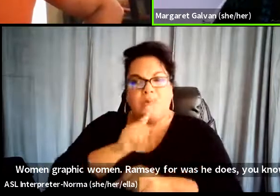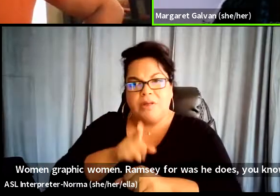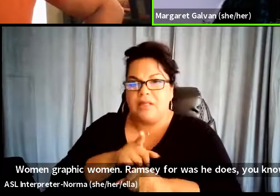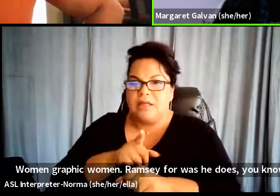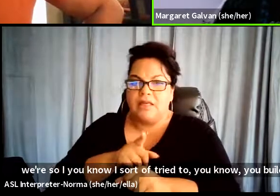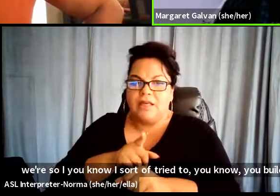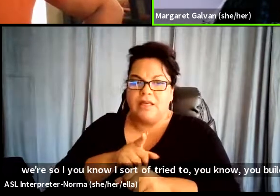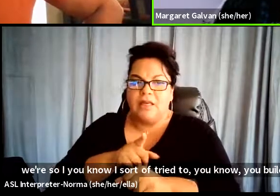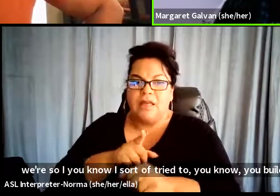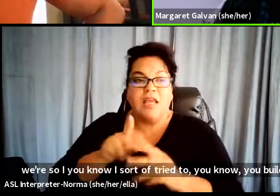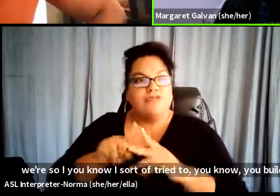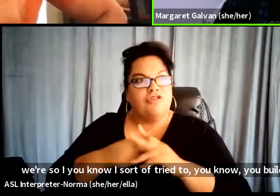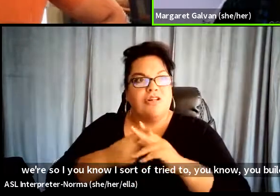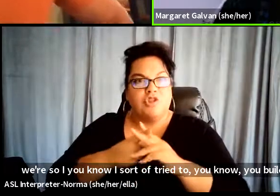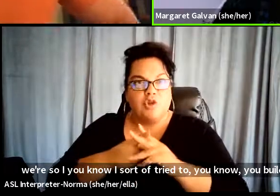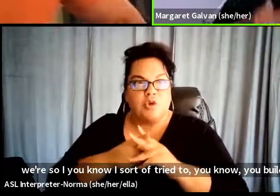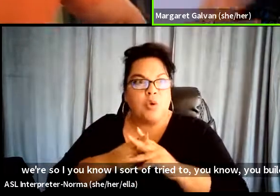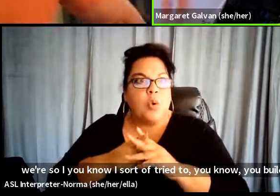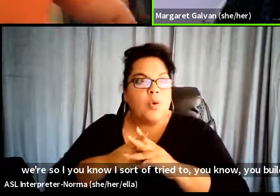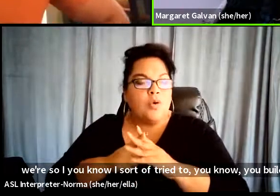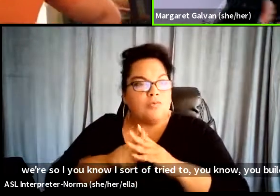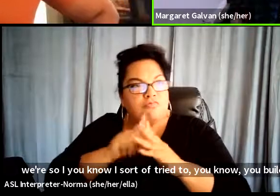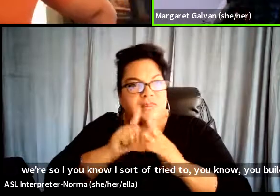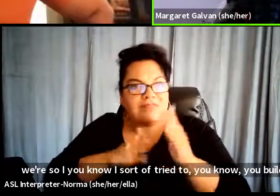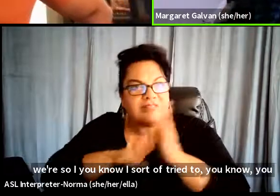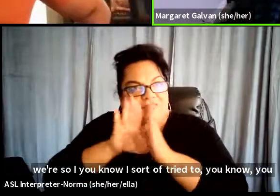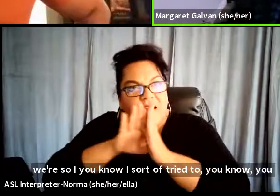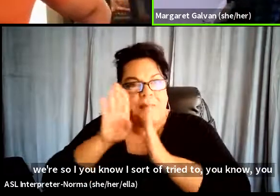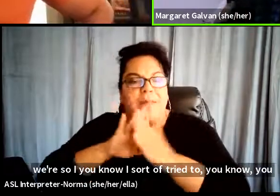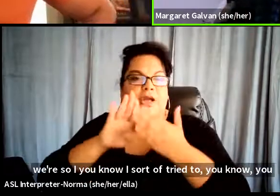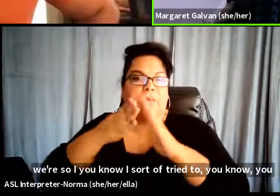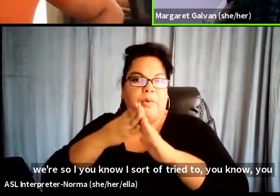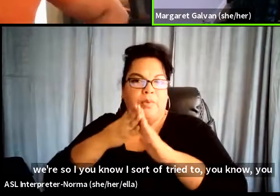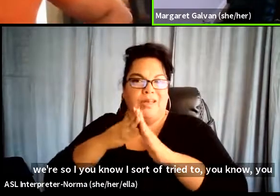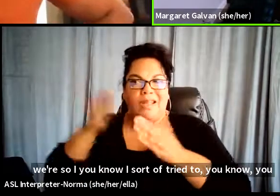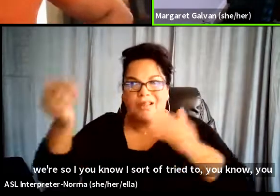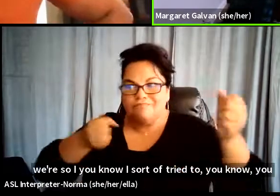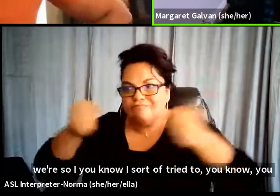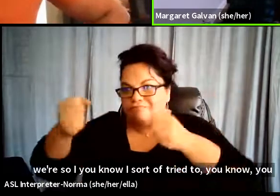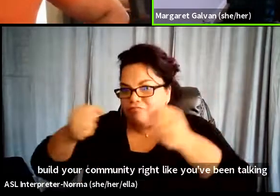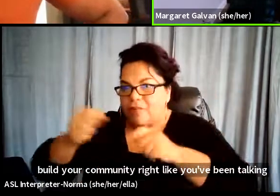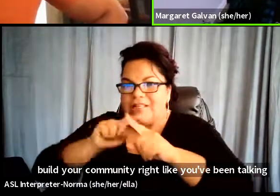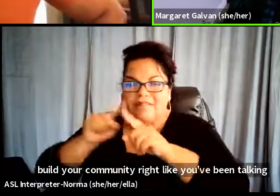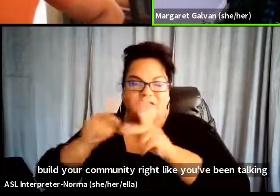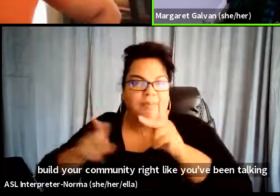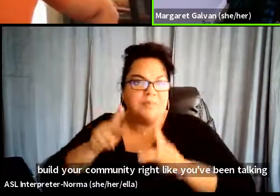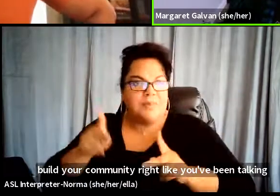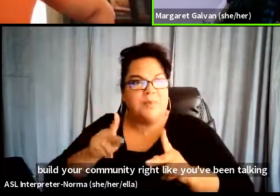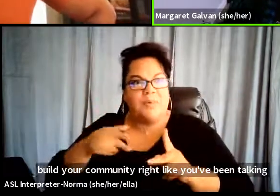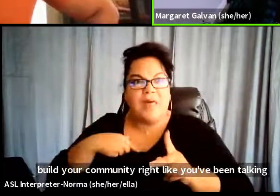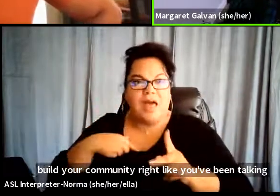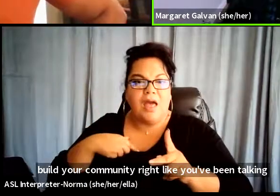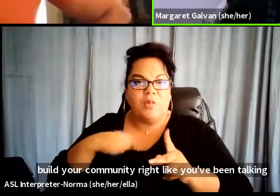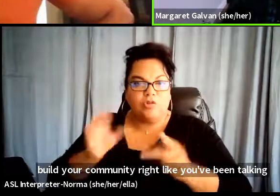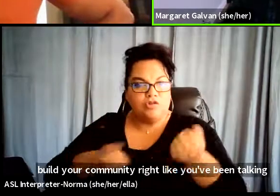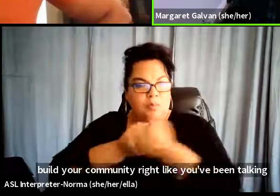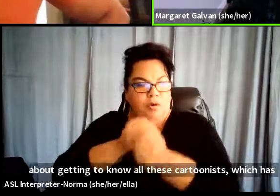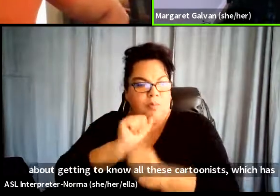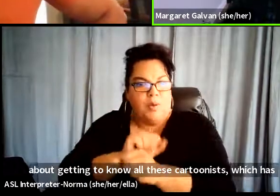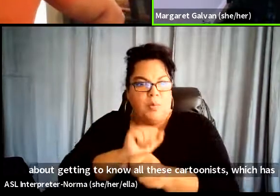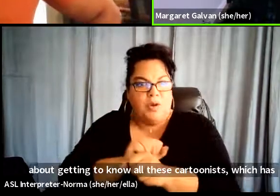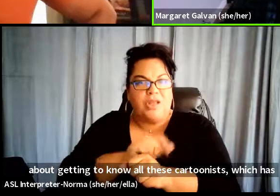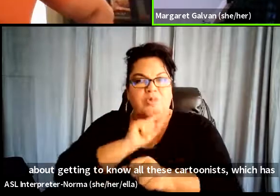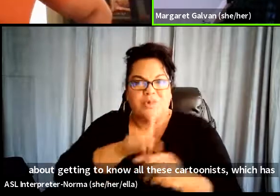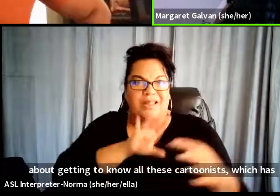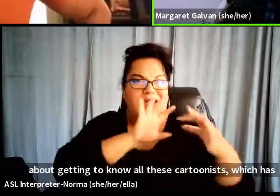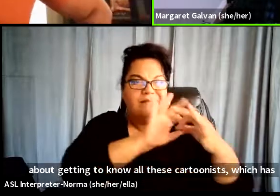you know, you build your community, right? Like you've been talking about getting to know all these cartoonists, which has also been important for my work, right? Personally connecting